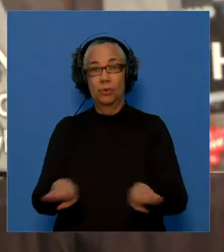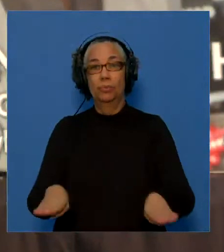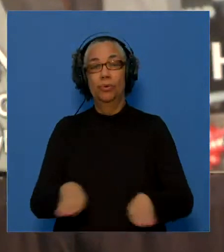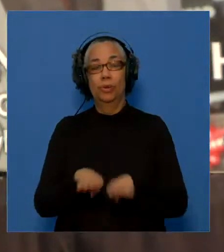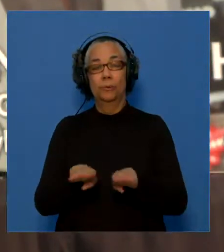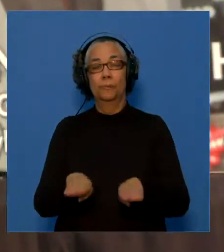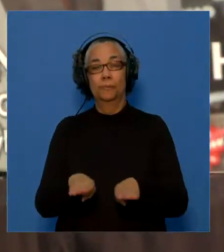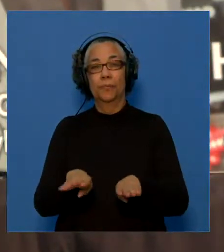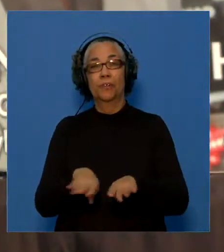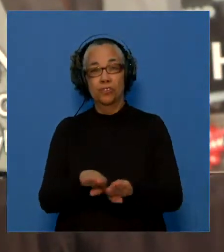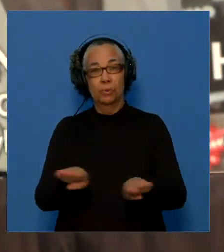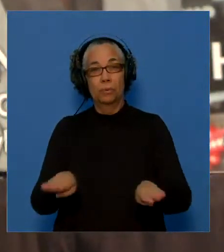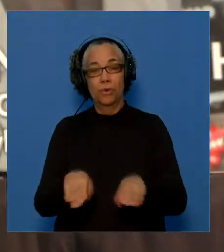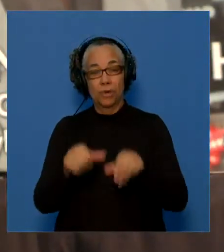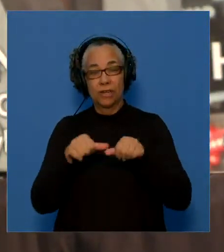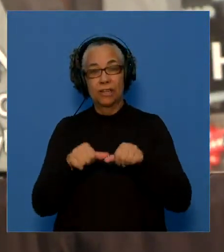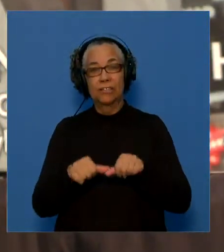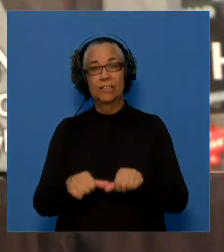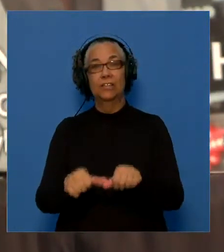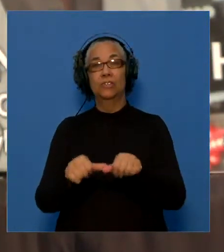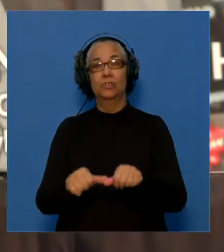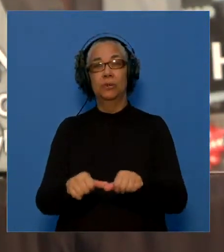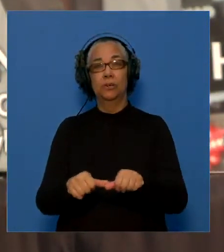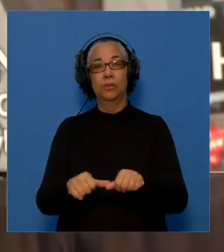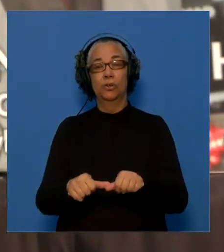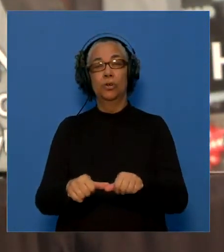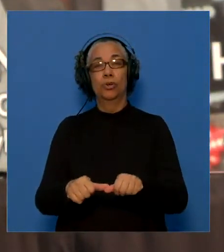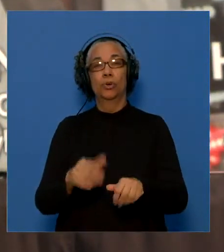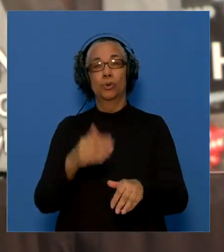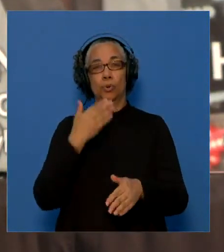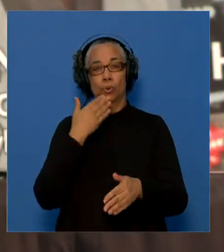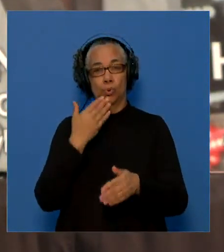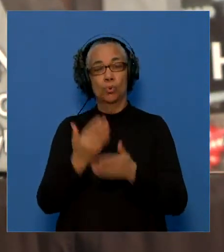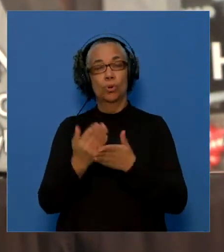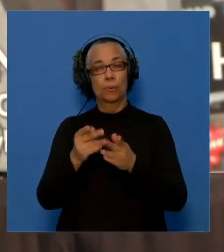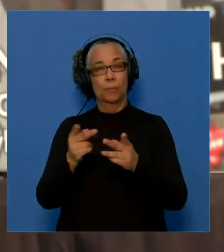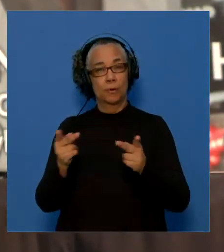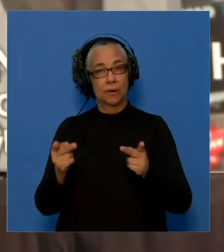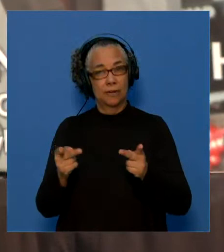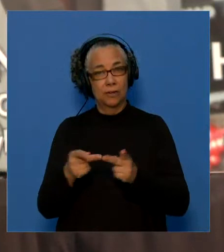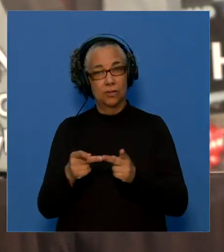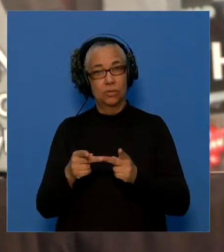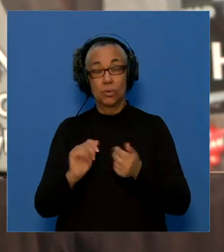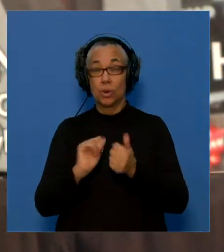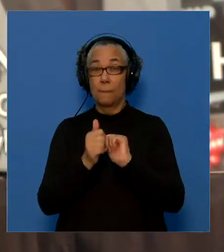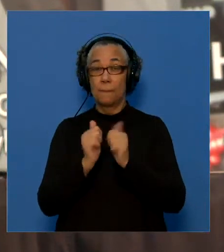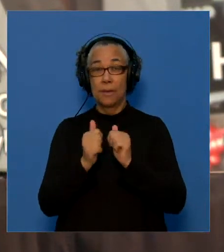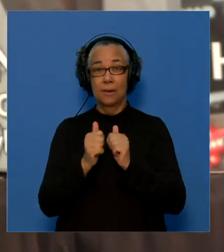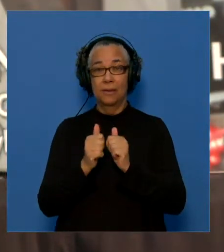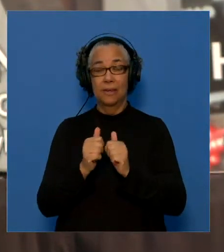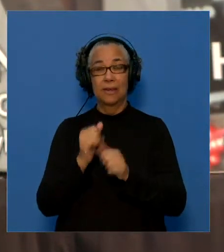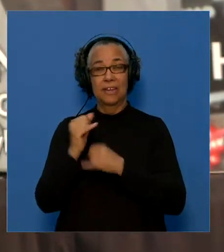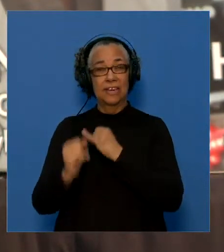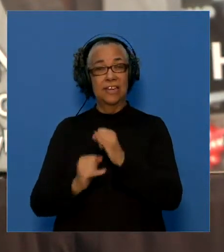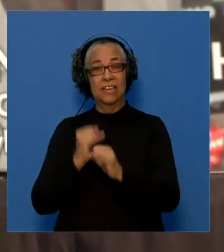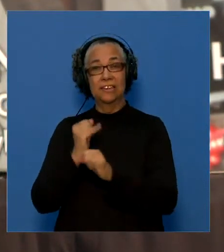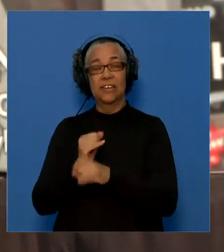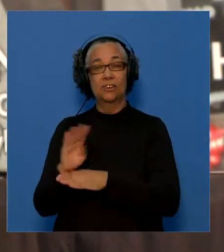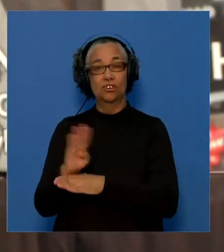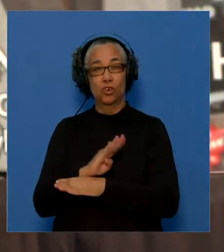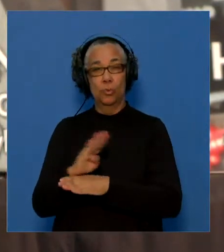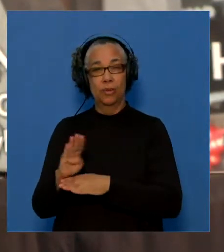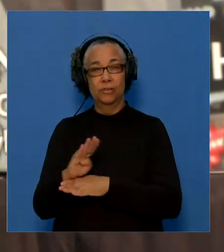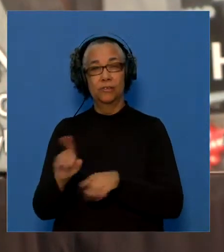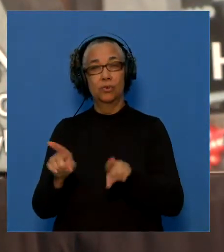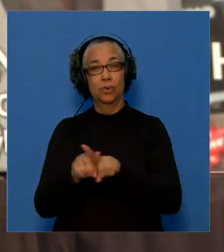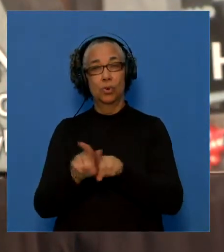Bermuda continues to be well positioned to compete in the international business arena and